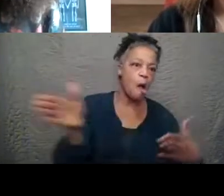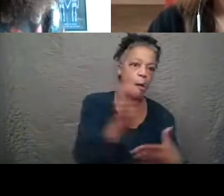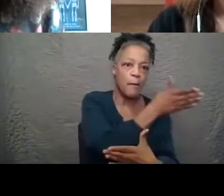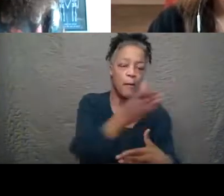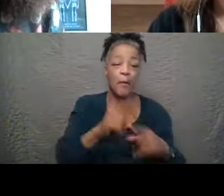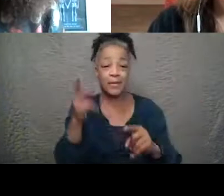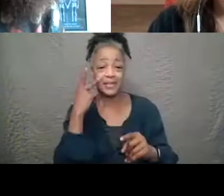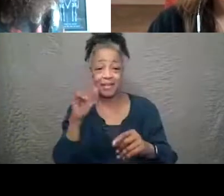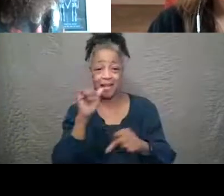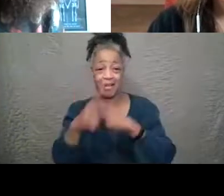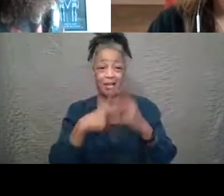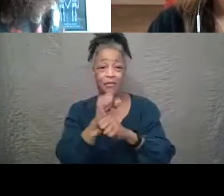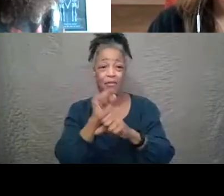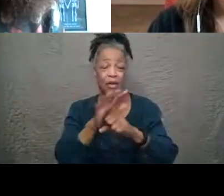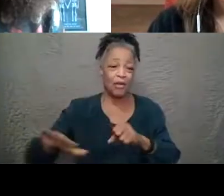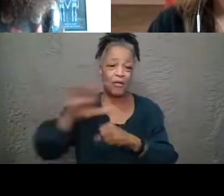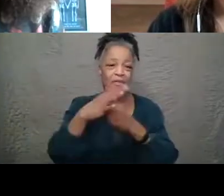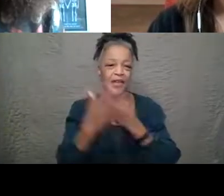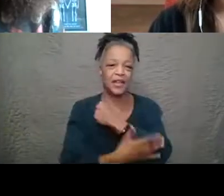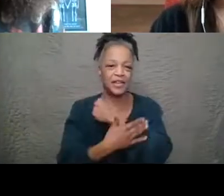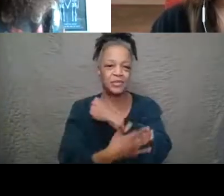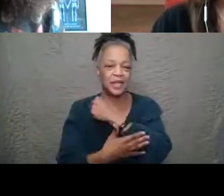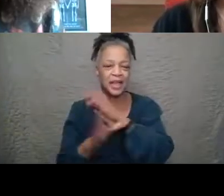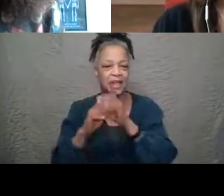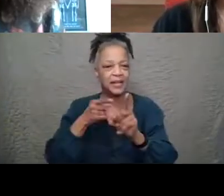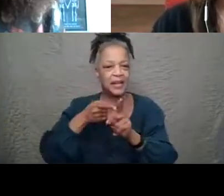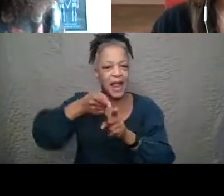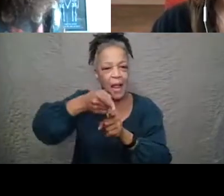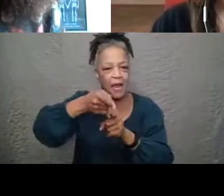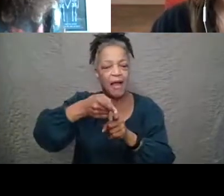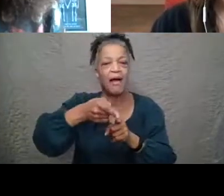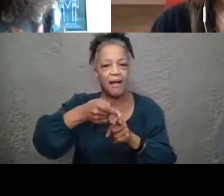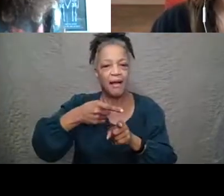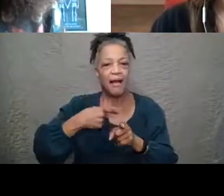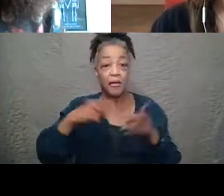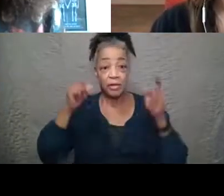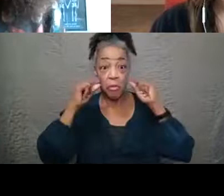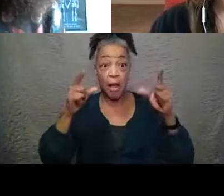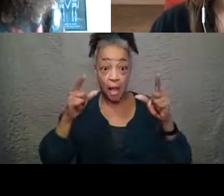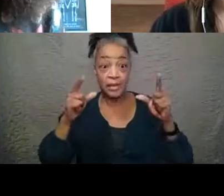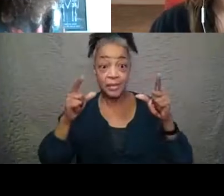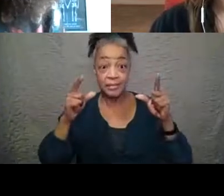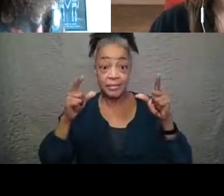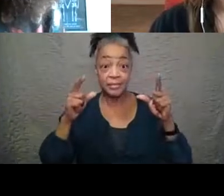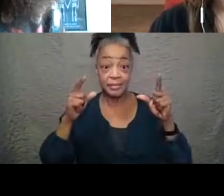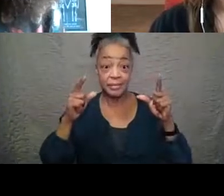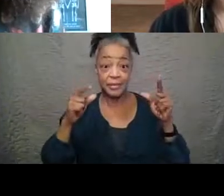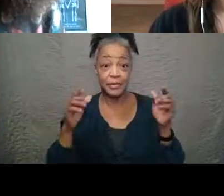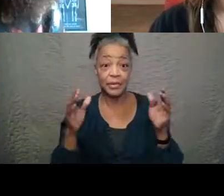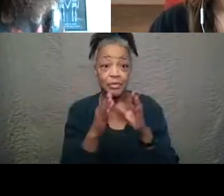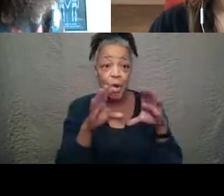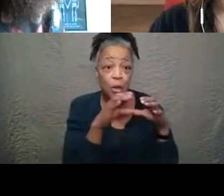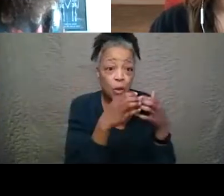country, in areas that, you know, I was a little surprised by, like small pockets